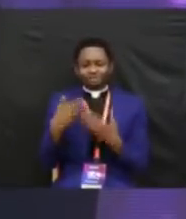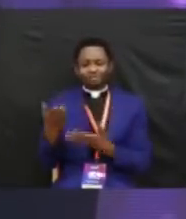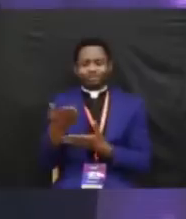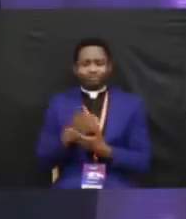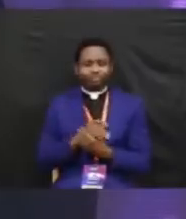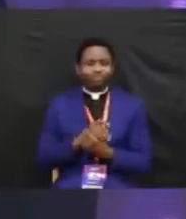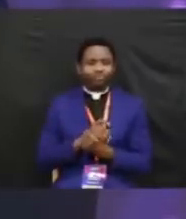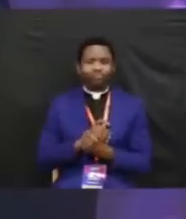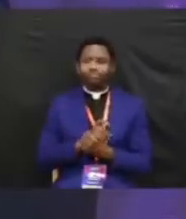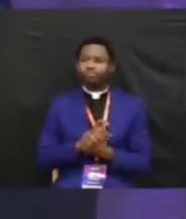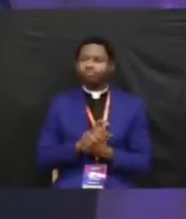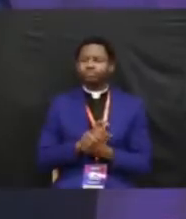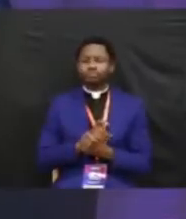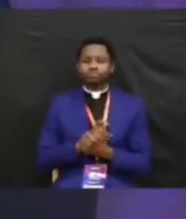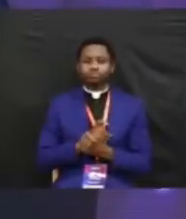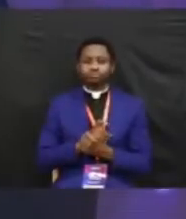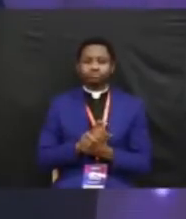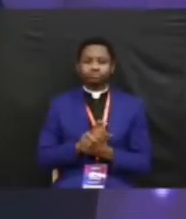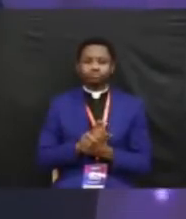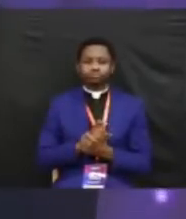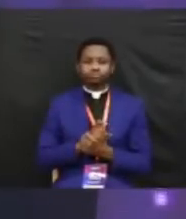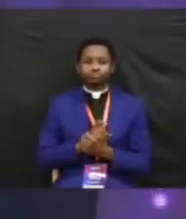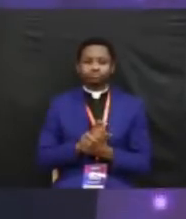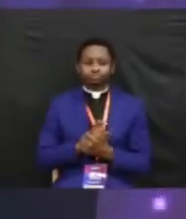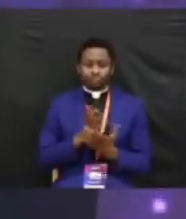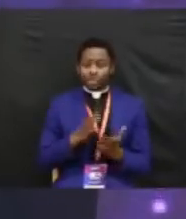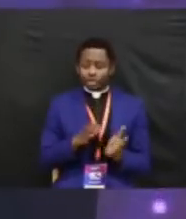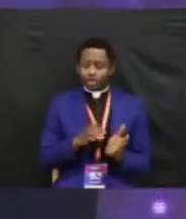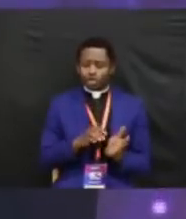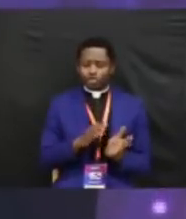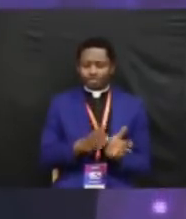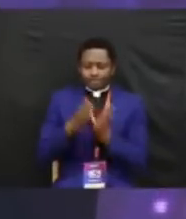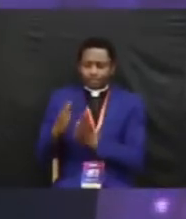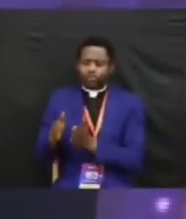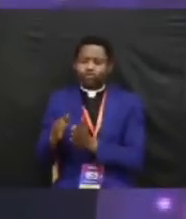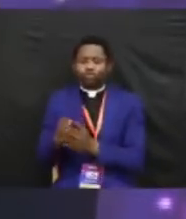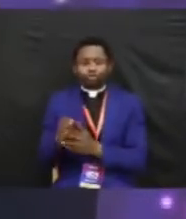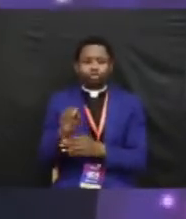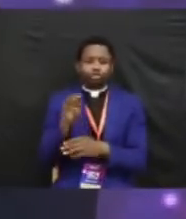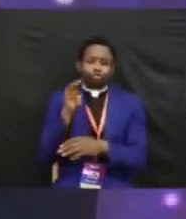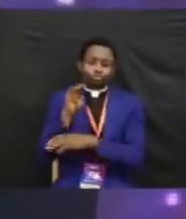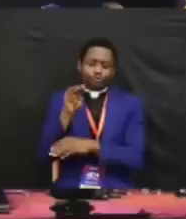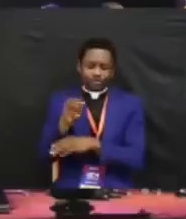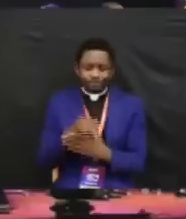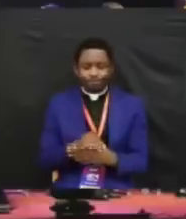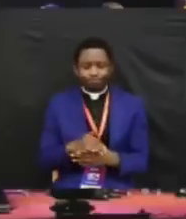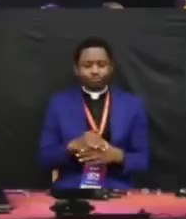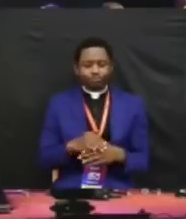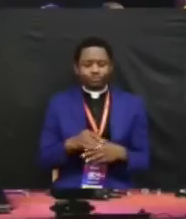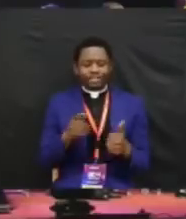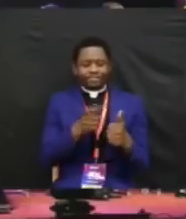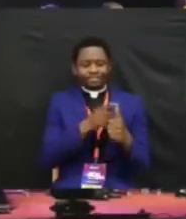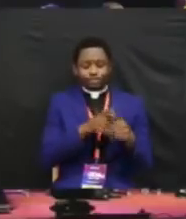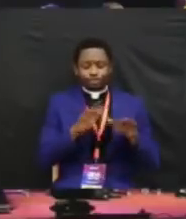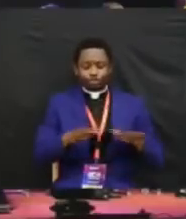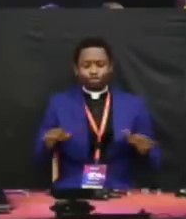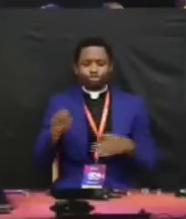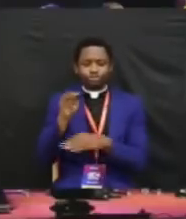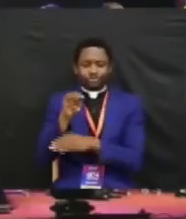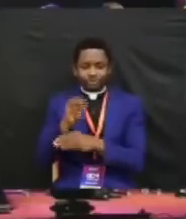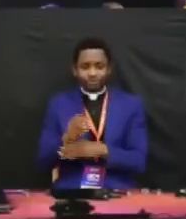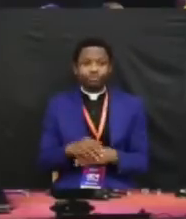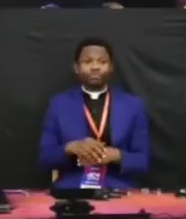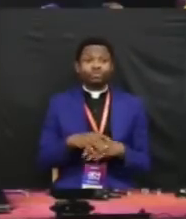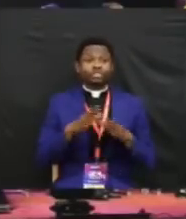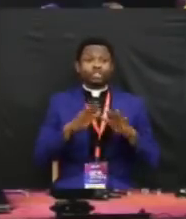faith. Now let me turn to our ministries children's ministry for the period on the review. The